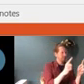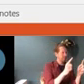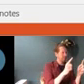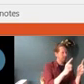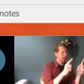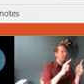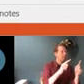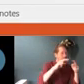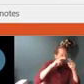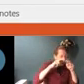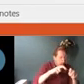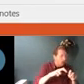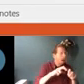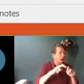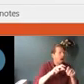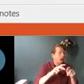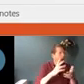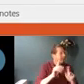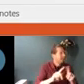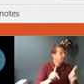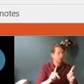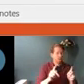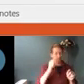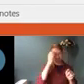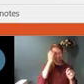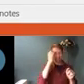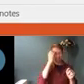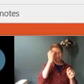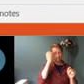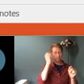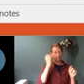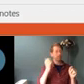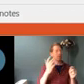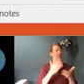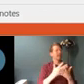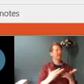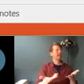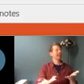what sequencing by massively parallel sequencing